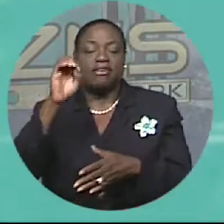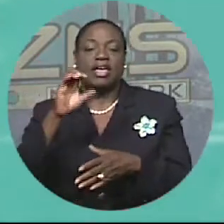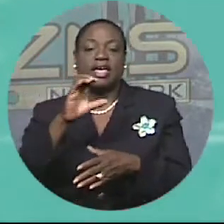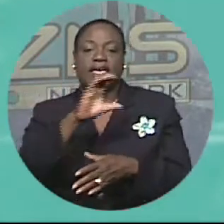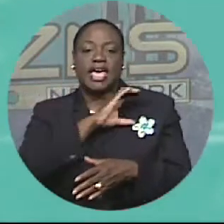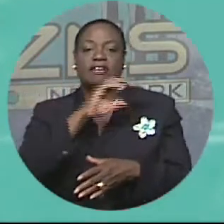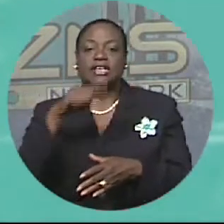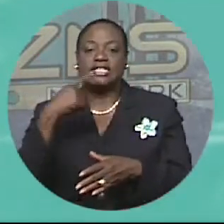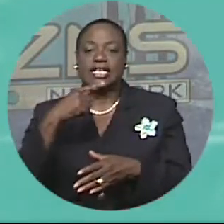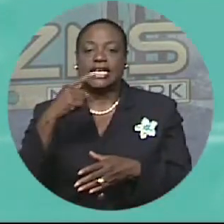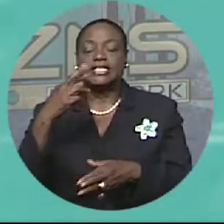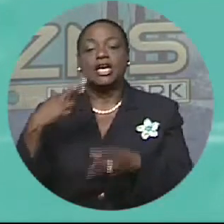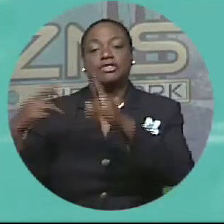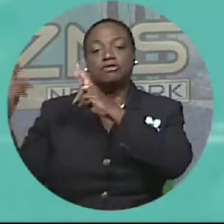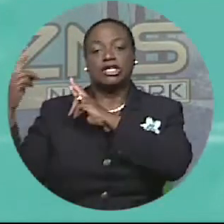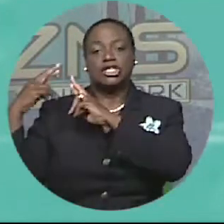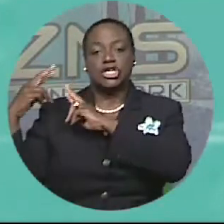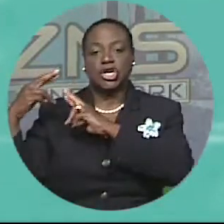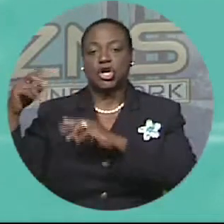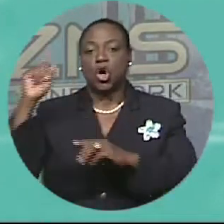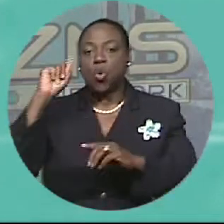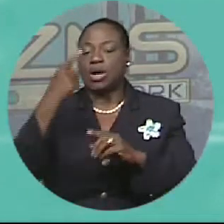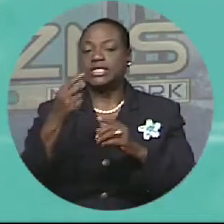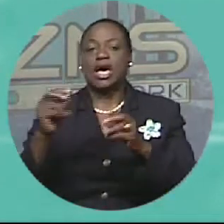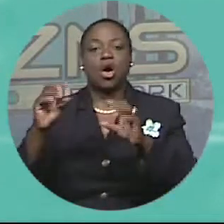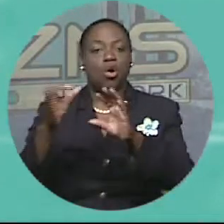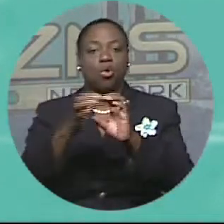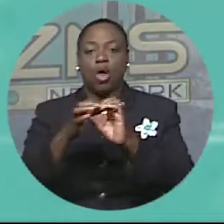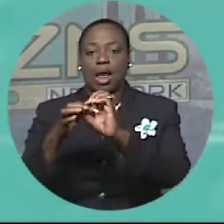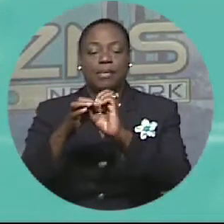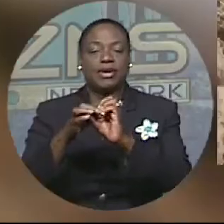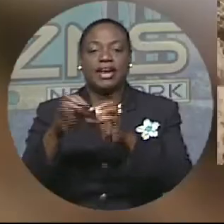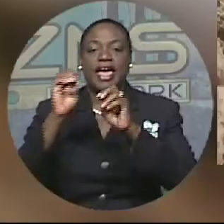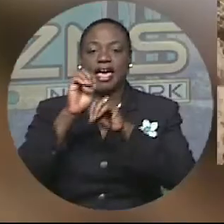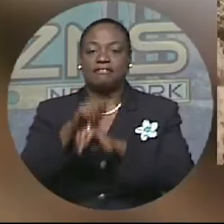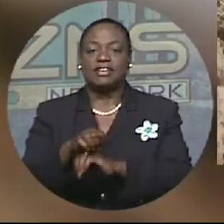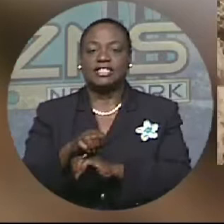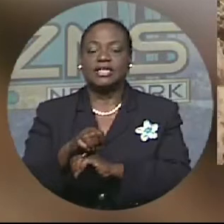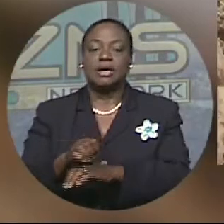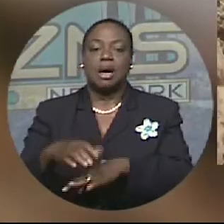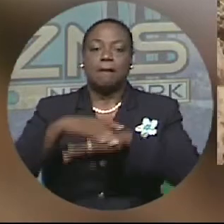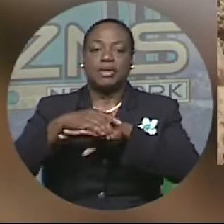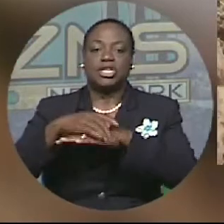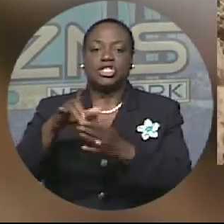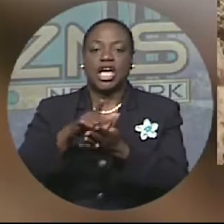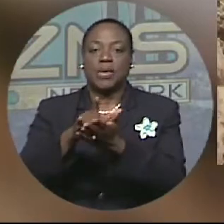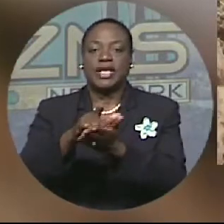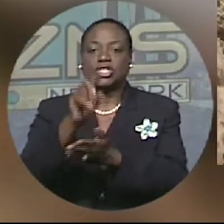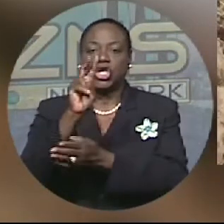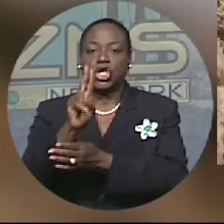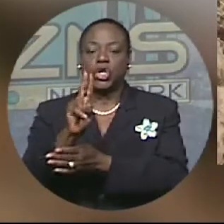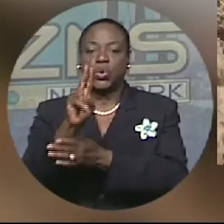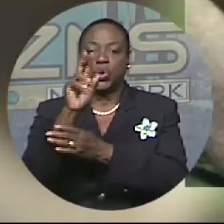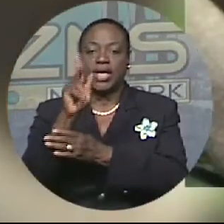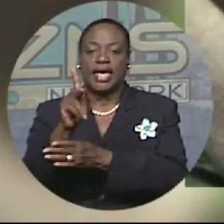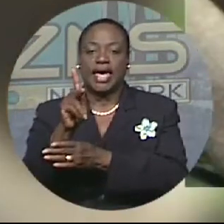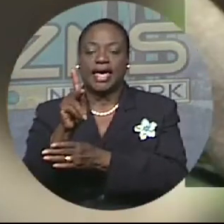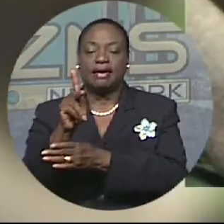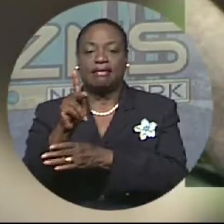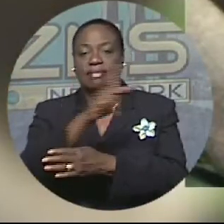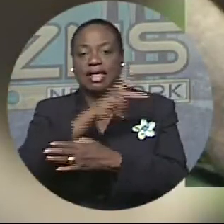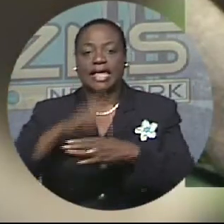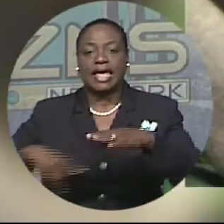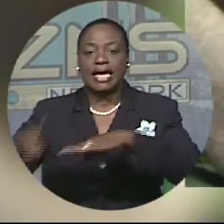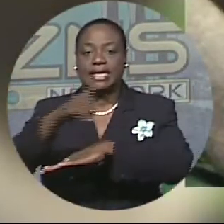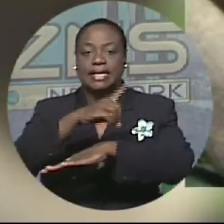the endangered iguanas was a collaborative effort. British Airways, the UK border force, everyone's been